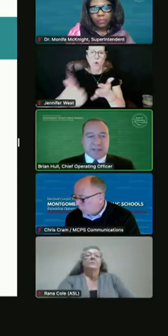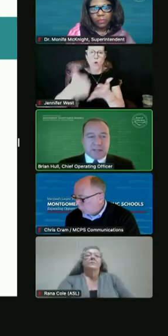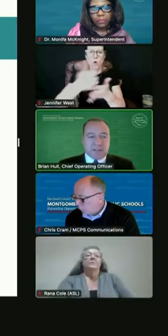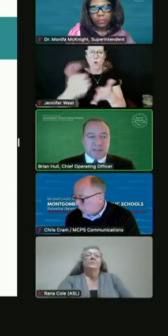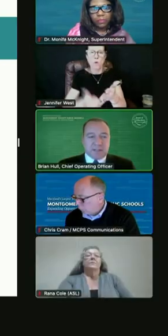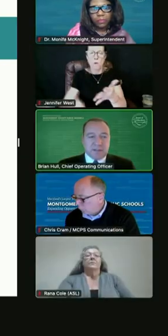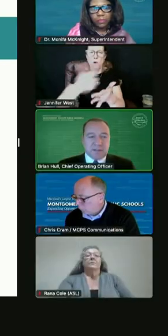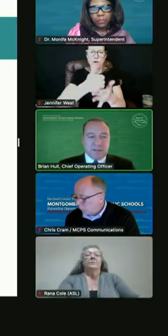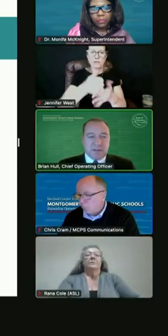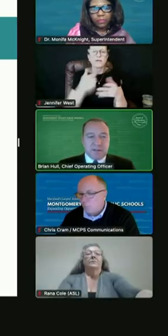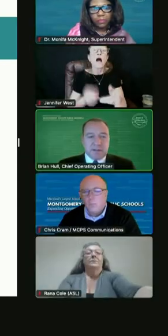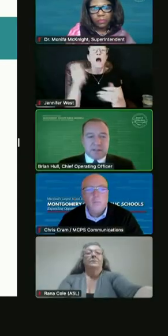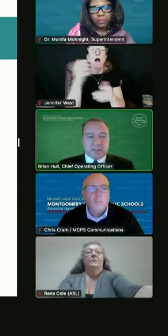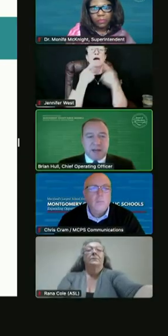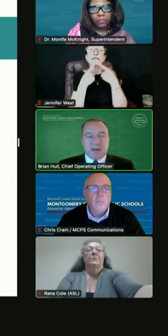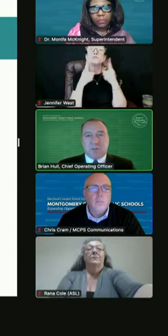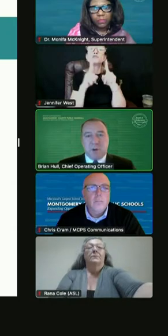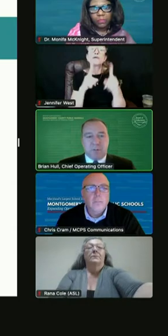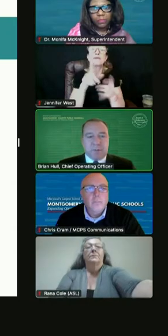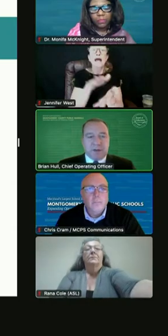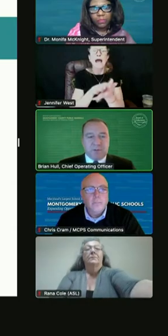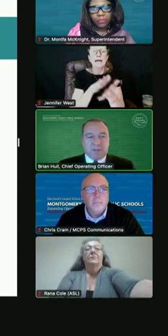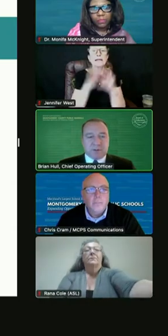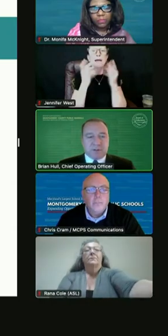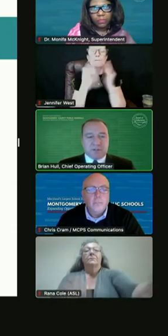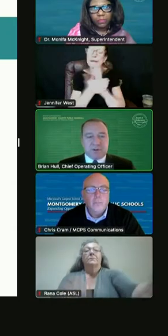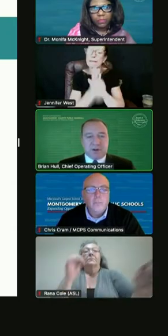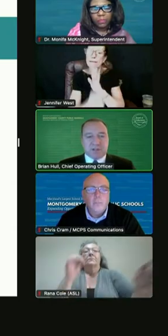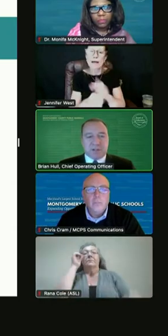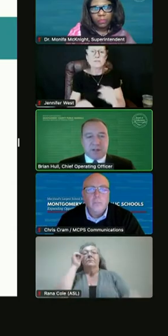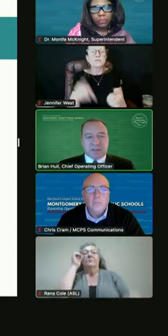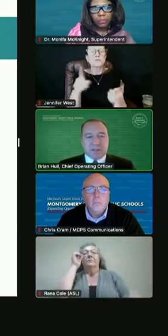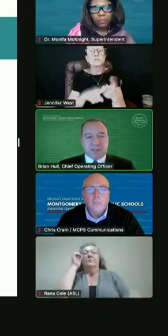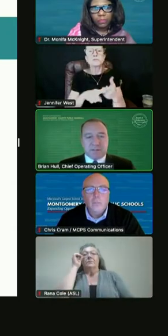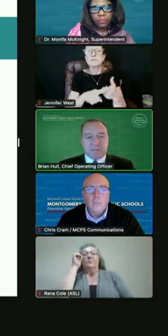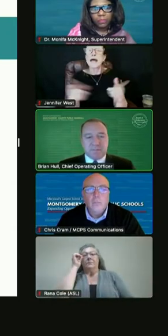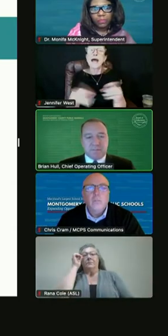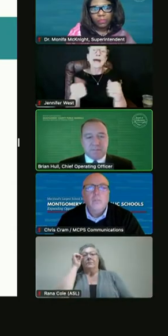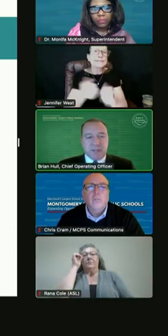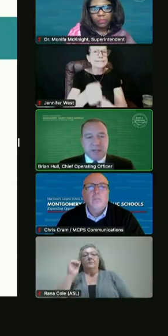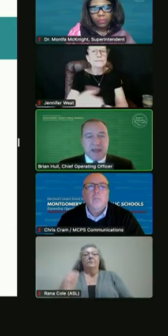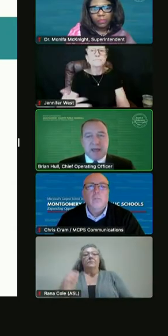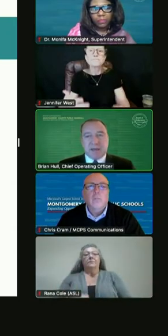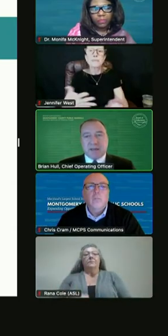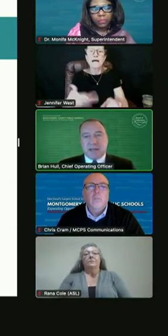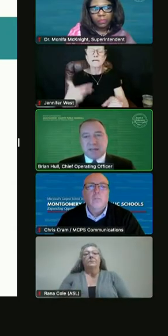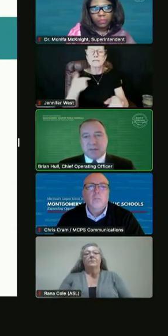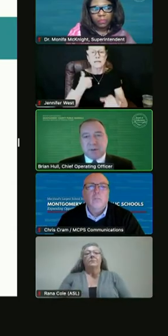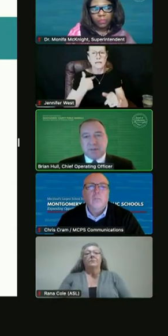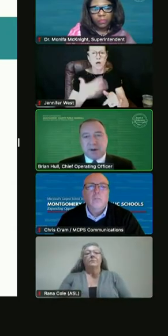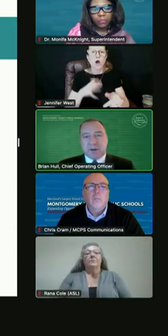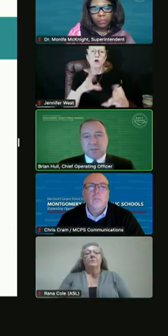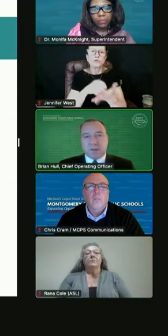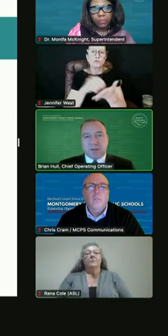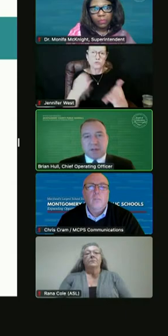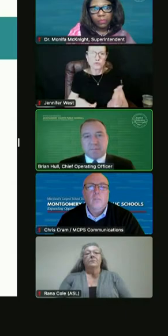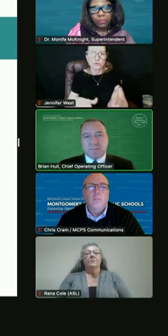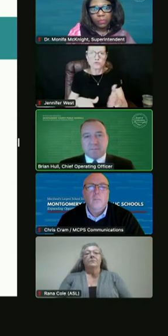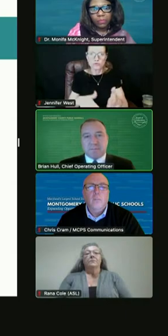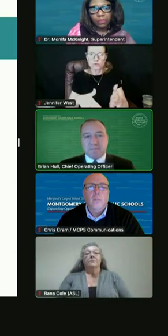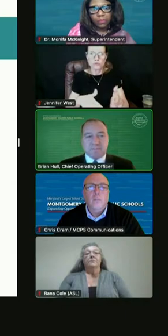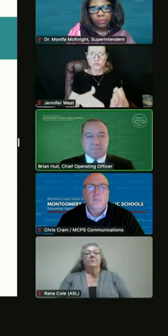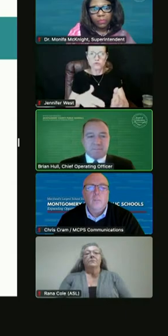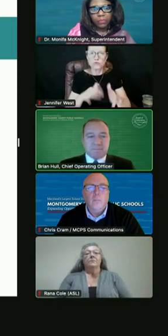academic excellence, expanding well-being resources for our students, and engaging with our community.